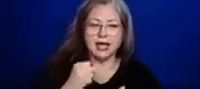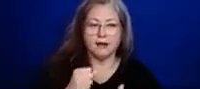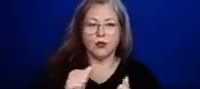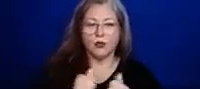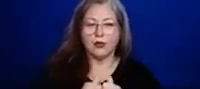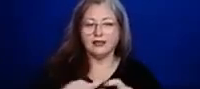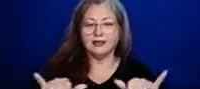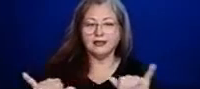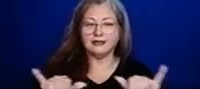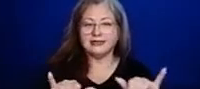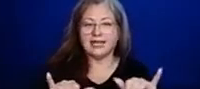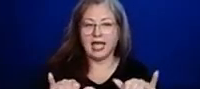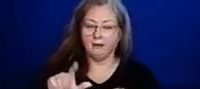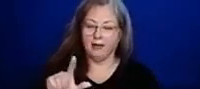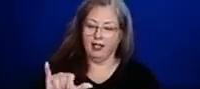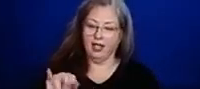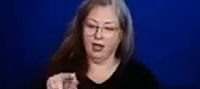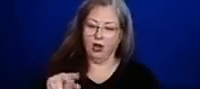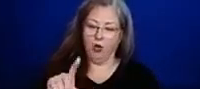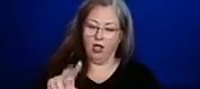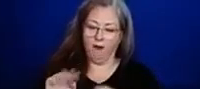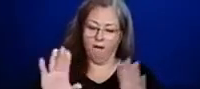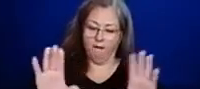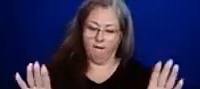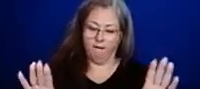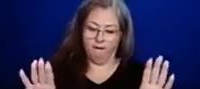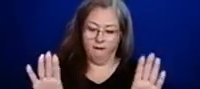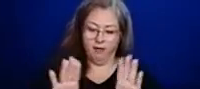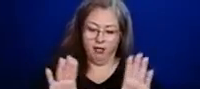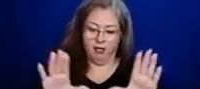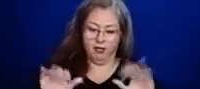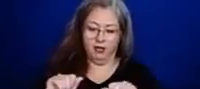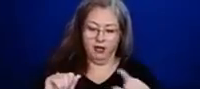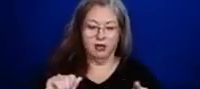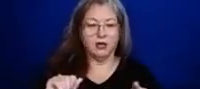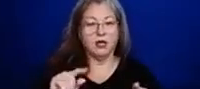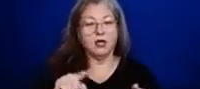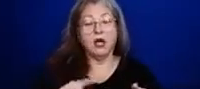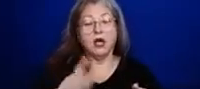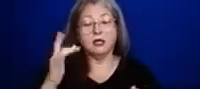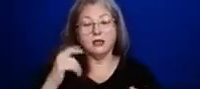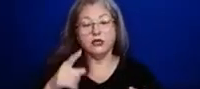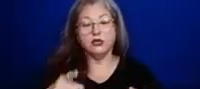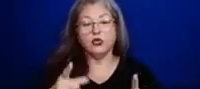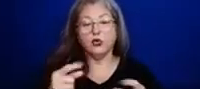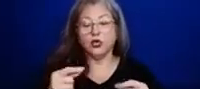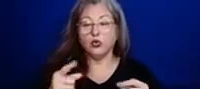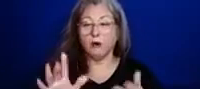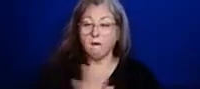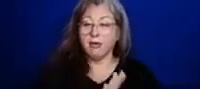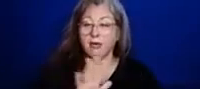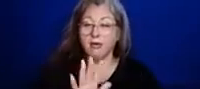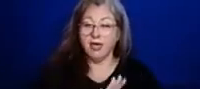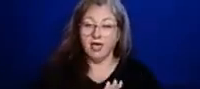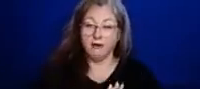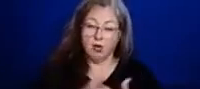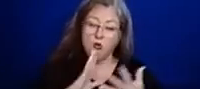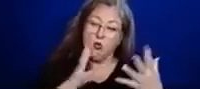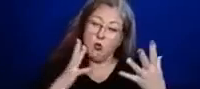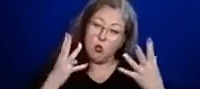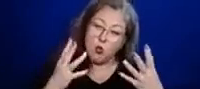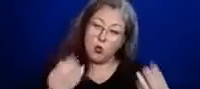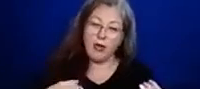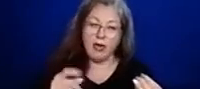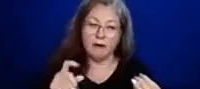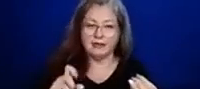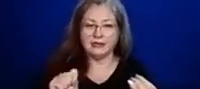same linoleum block. And that's because you wet a lot the paper. It has to be, of